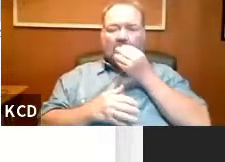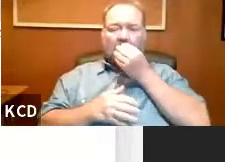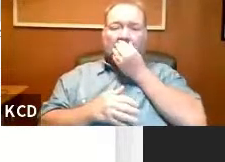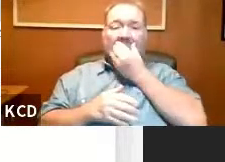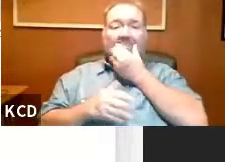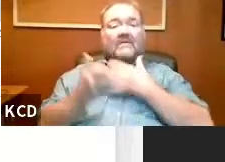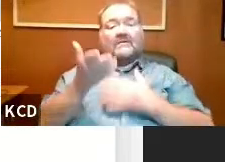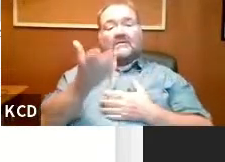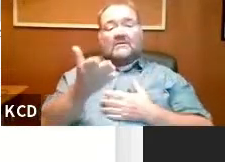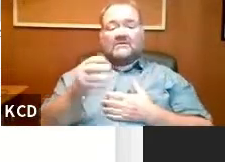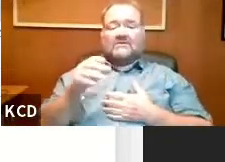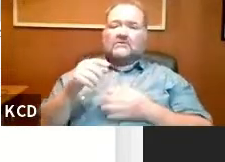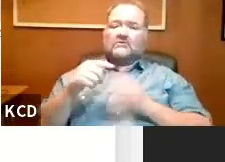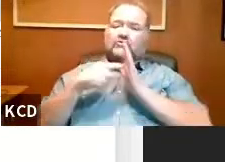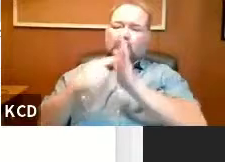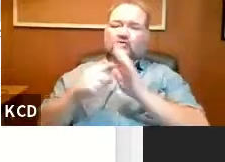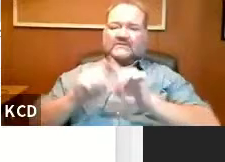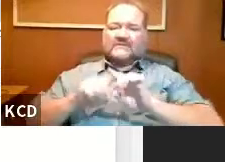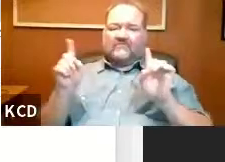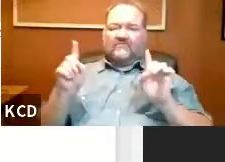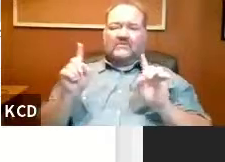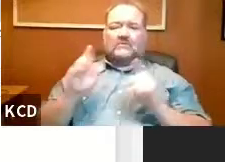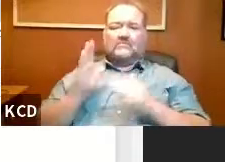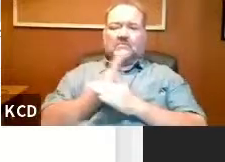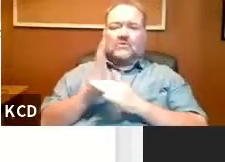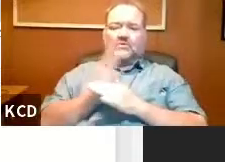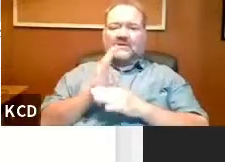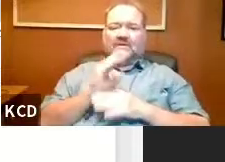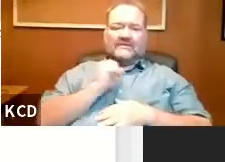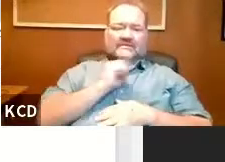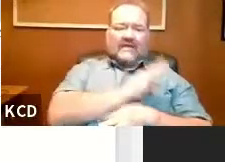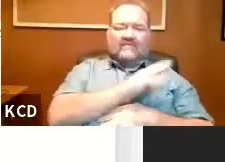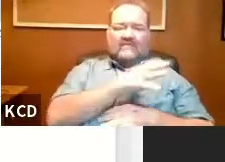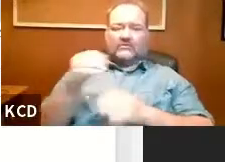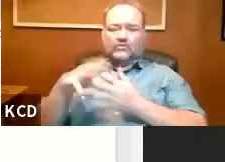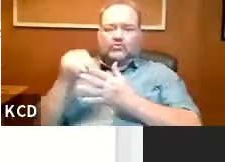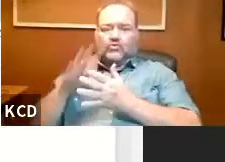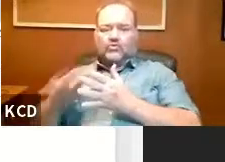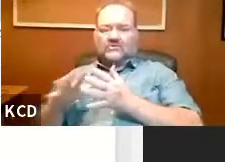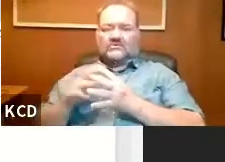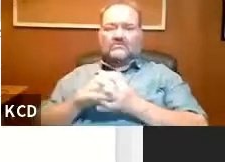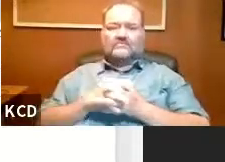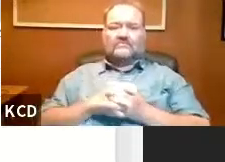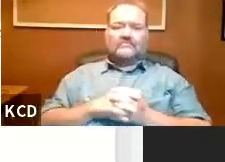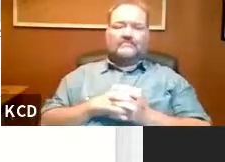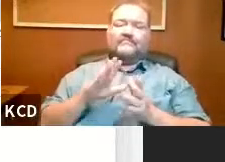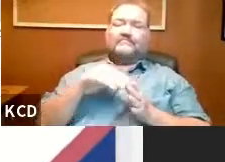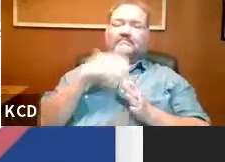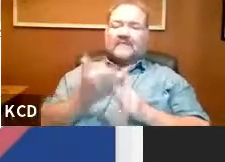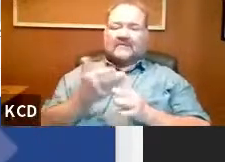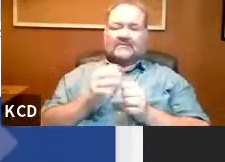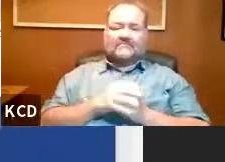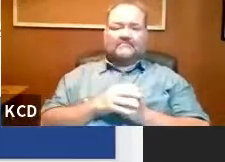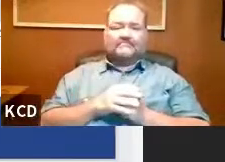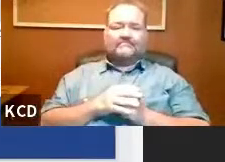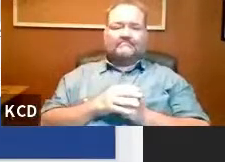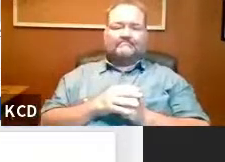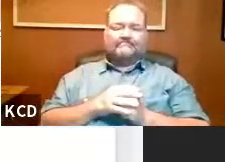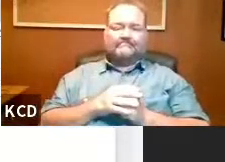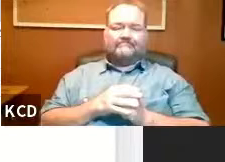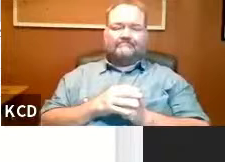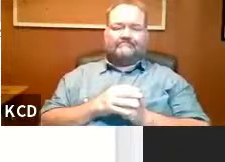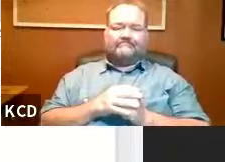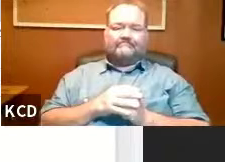This is just a bar graph to show the difference between the staff and students. Next slide.